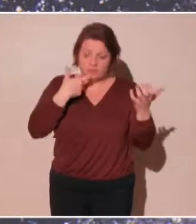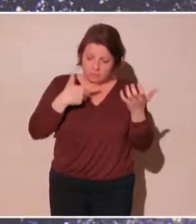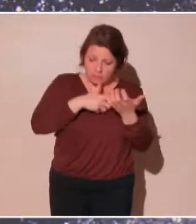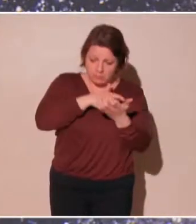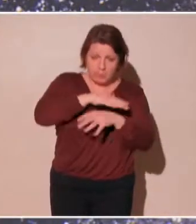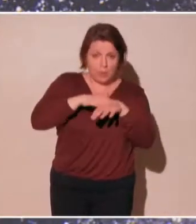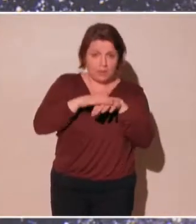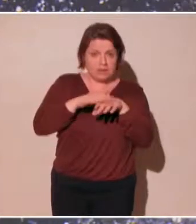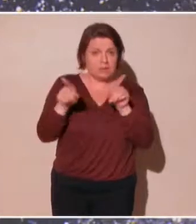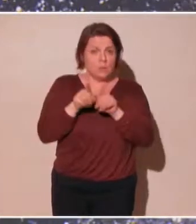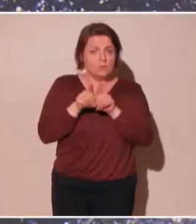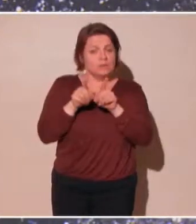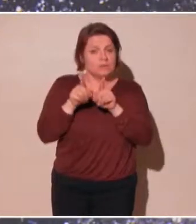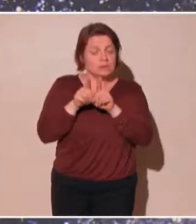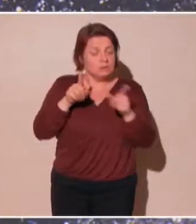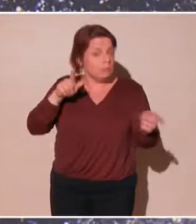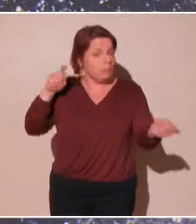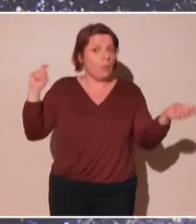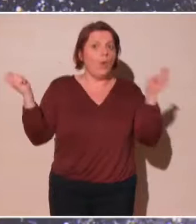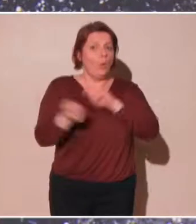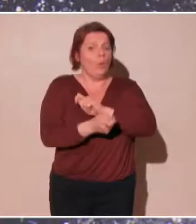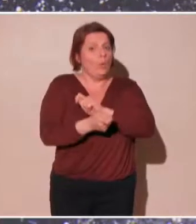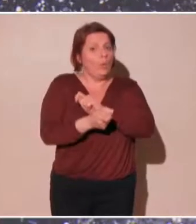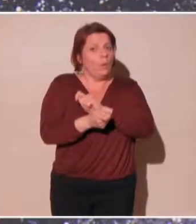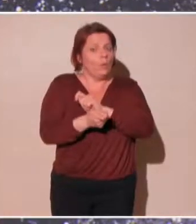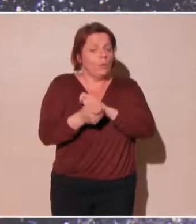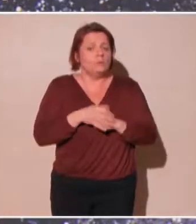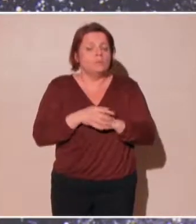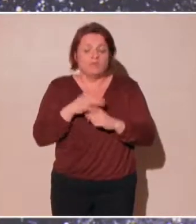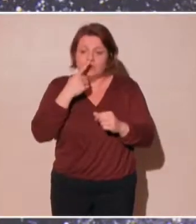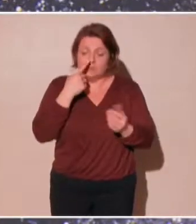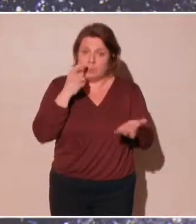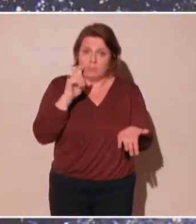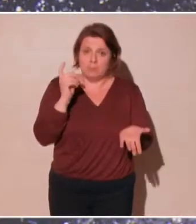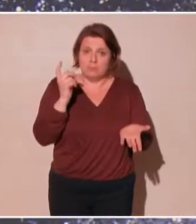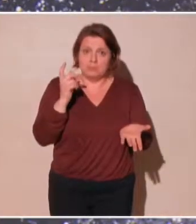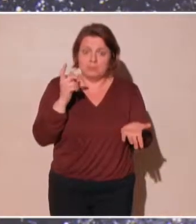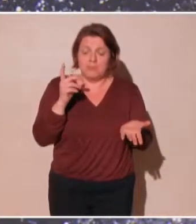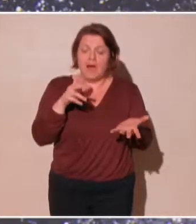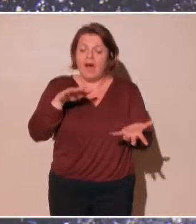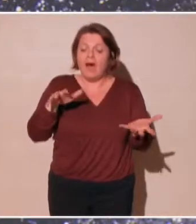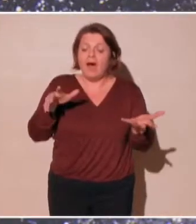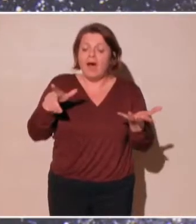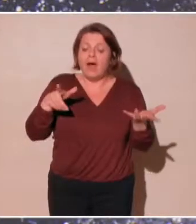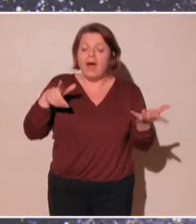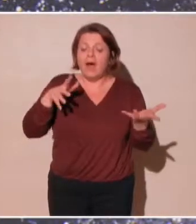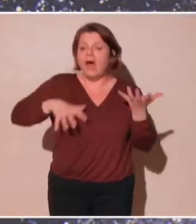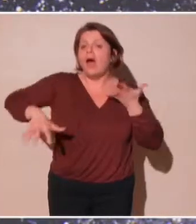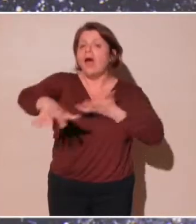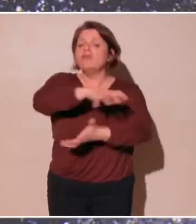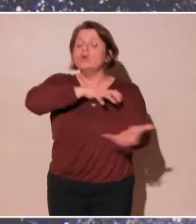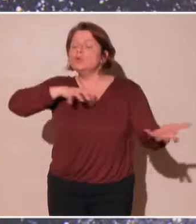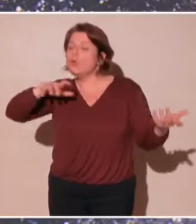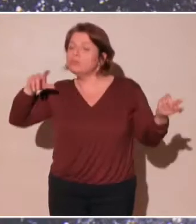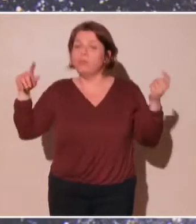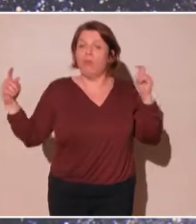So it was a political issue, if you understand the term in its most essential